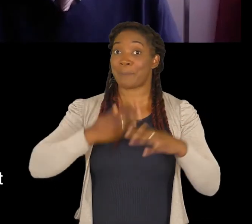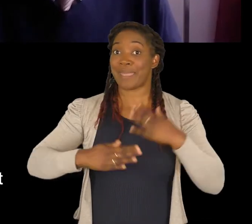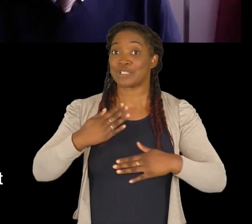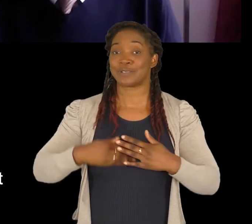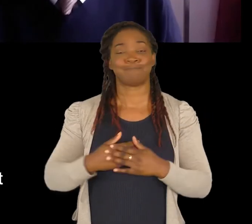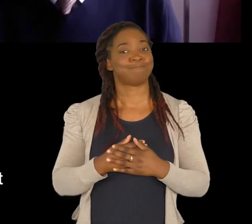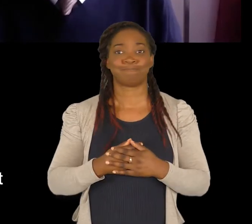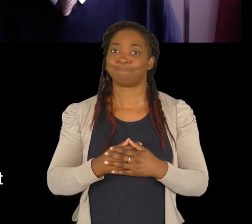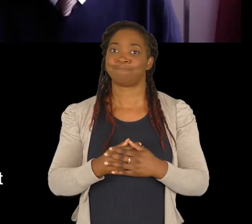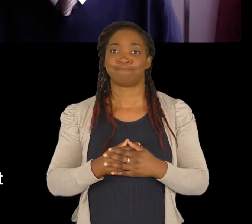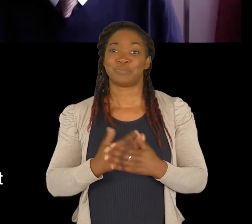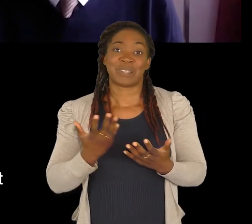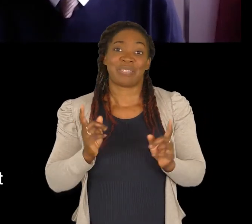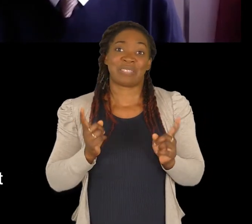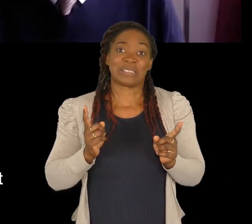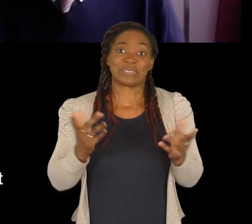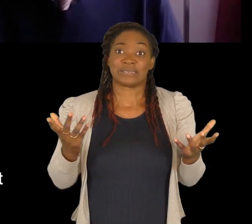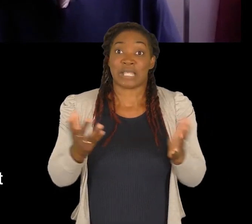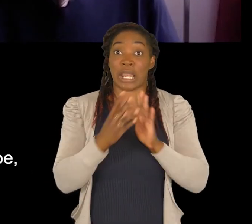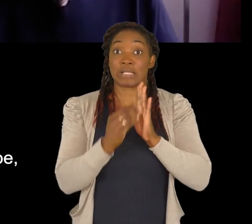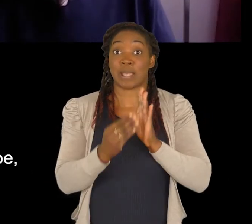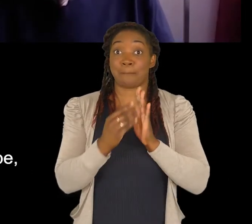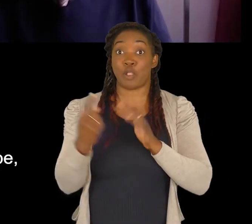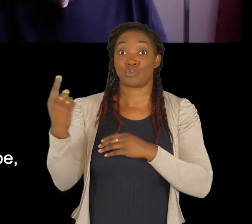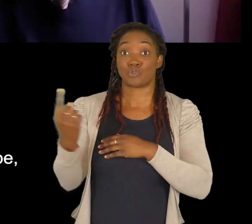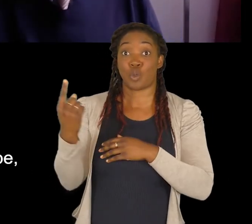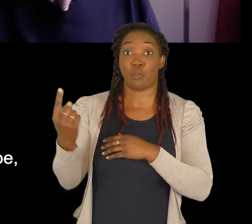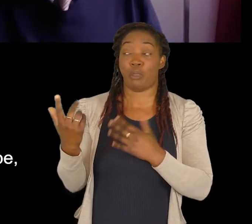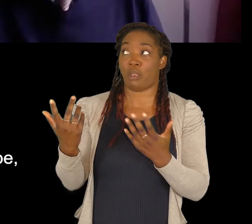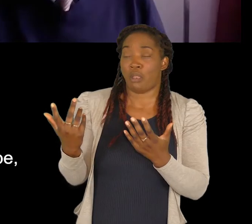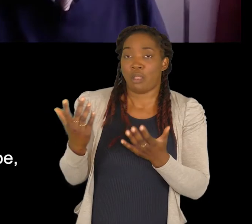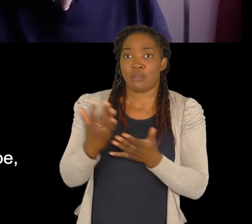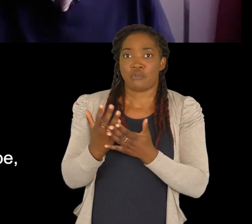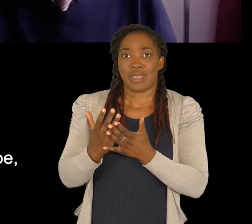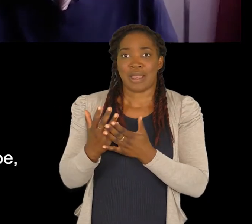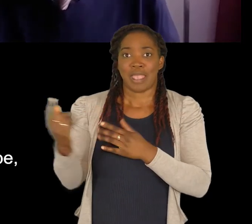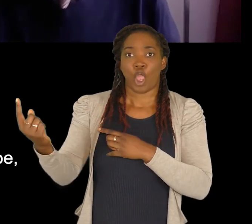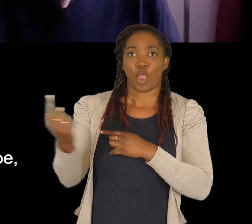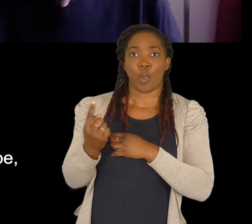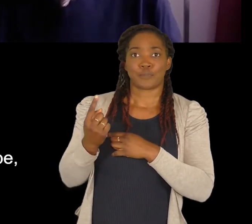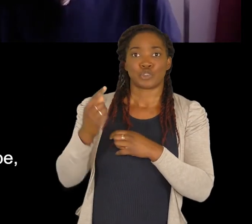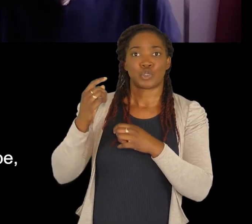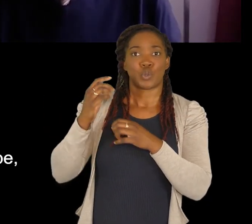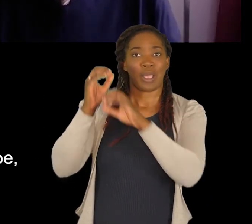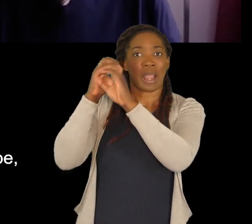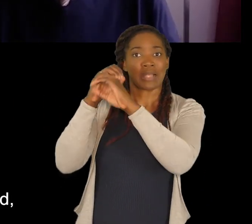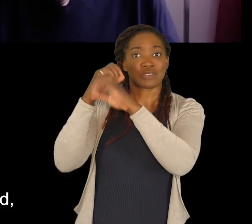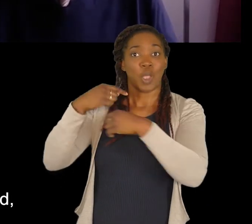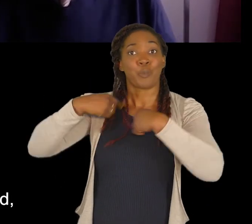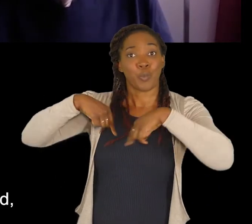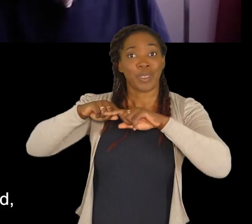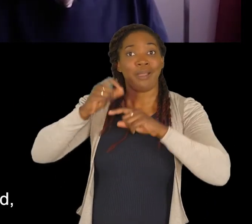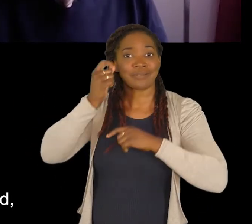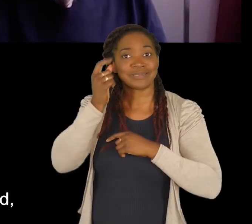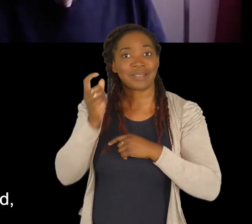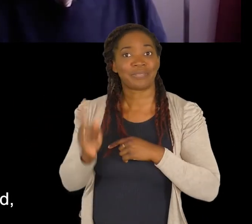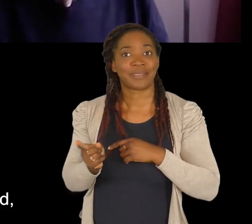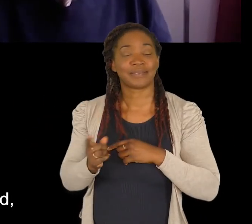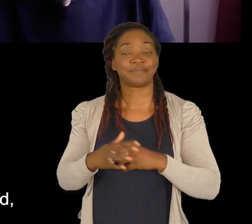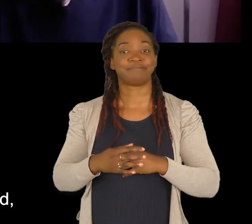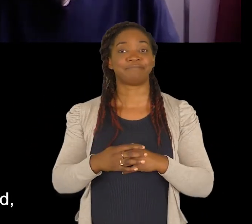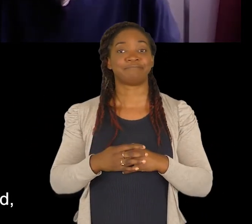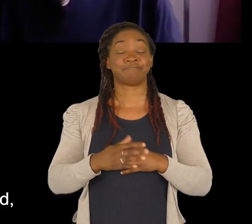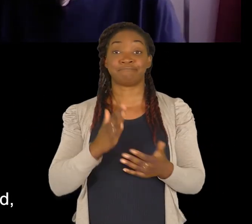like that, you know, but that's an example of somebody that could approach Kaleidoscope, because we would understand things like that. Yeah. So, you